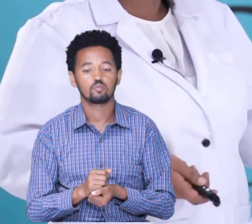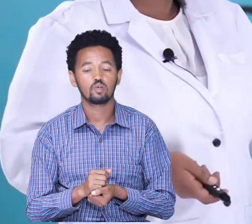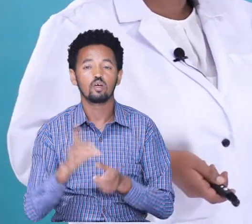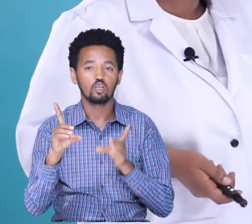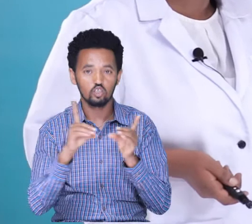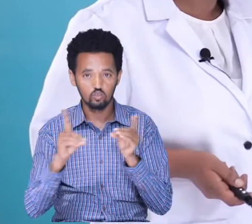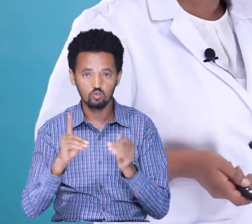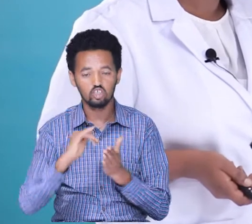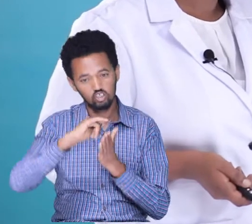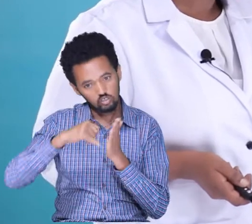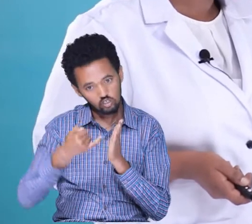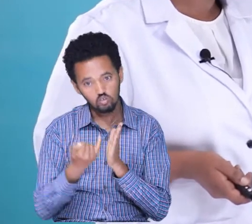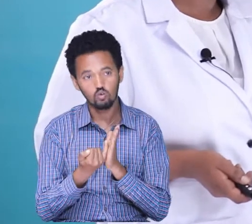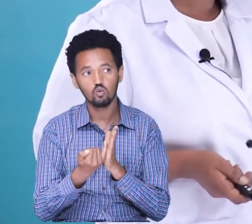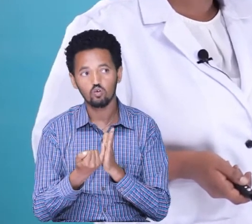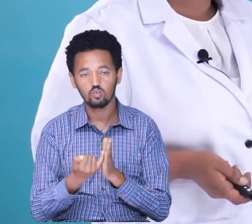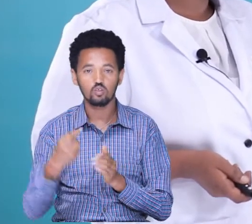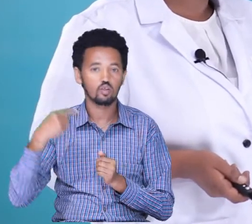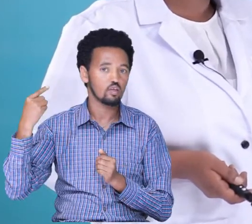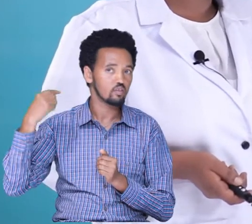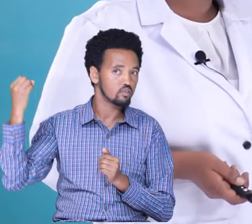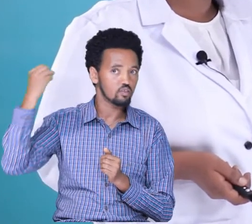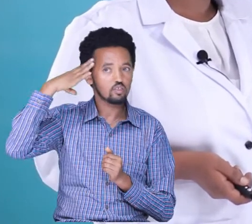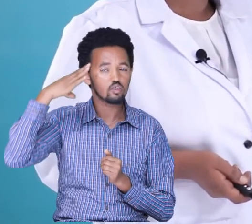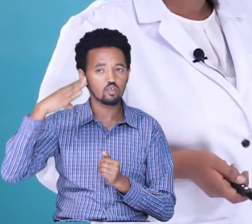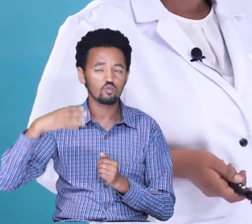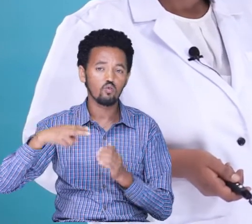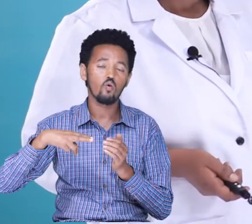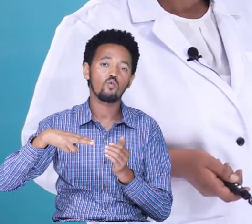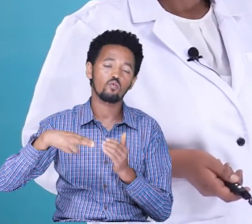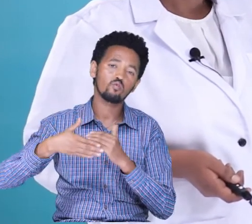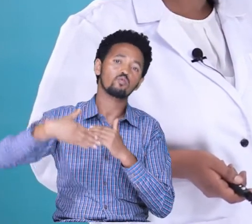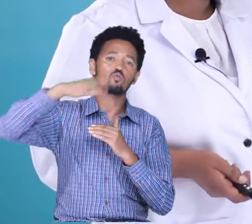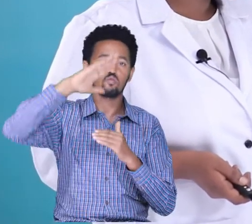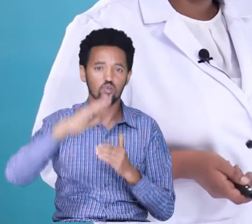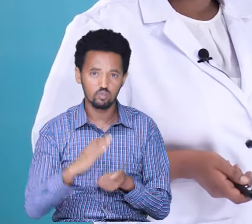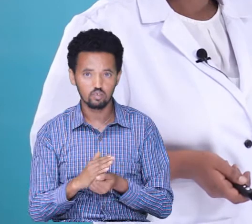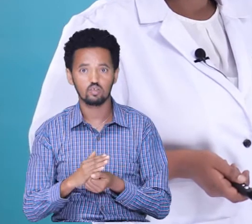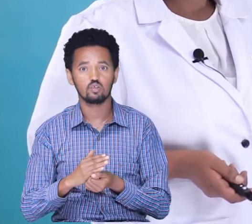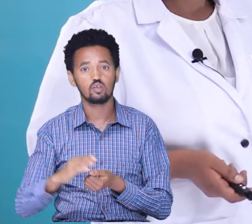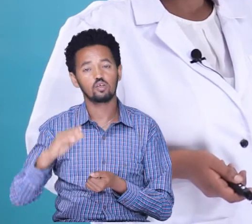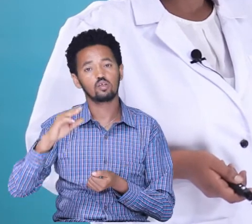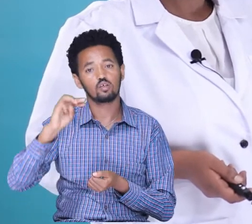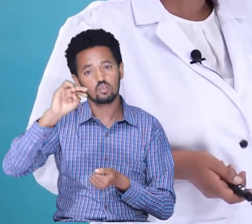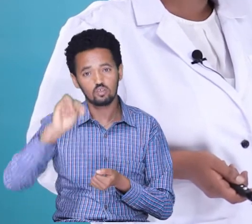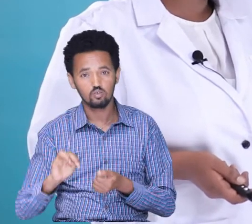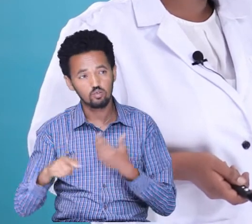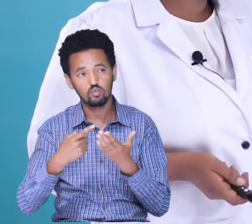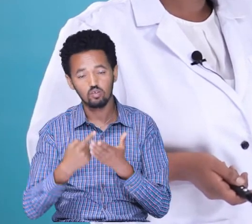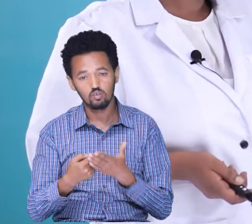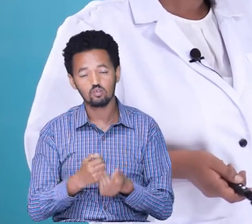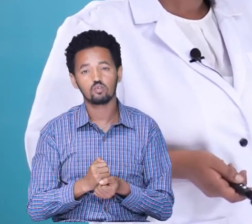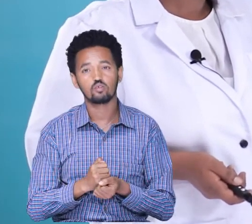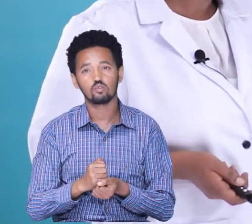During January, the sun is overhead south of the equator, that is Tropic of